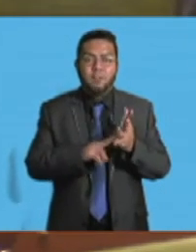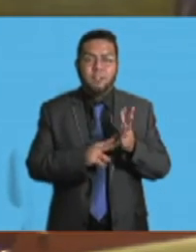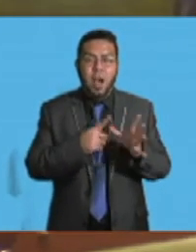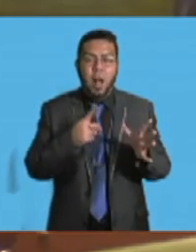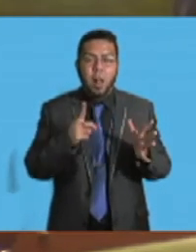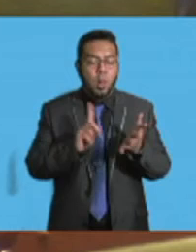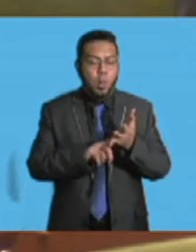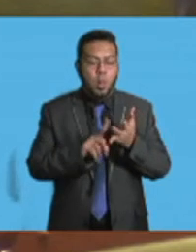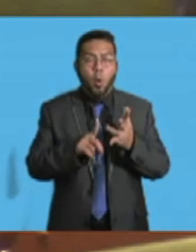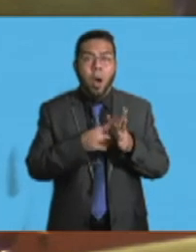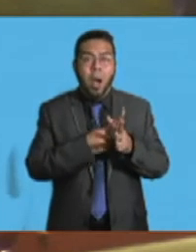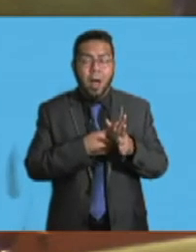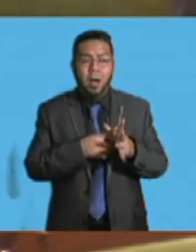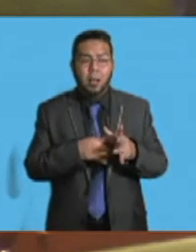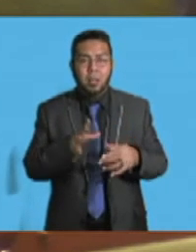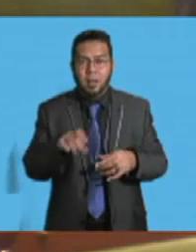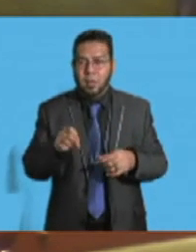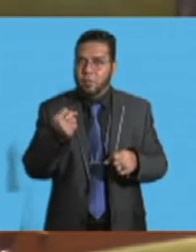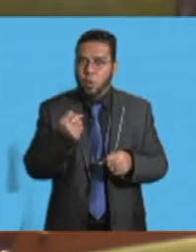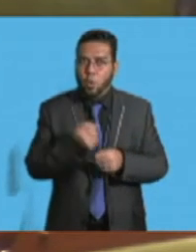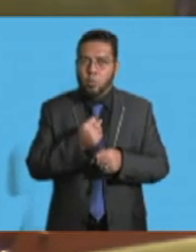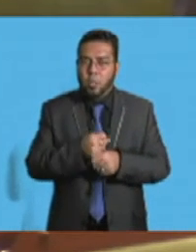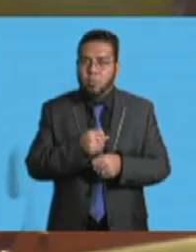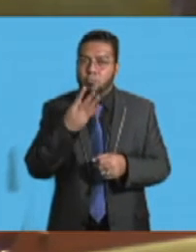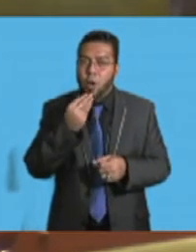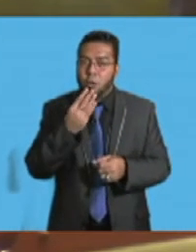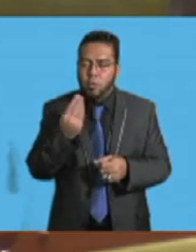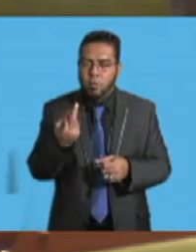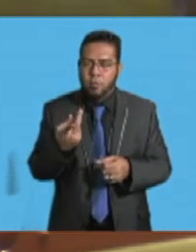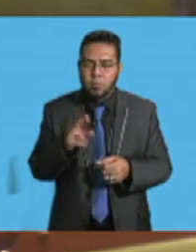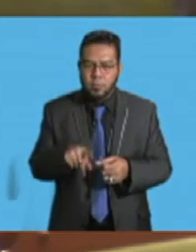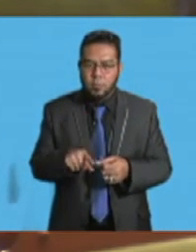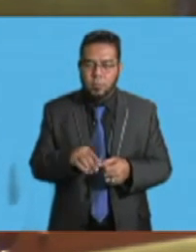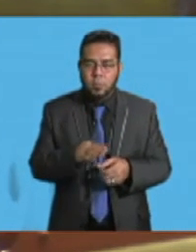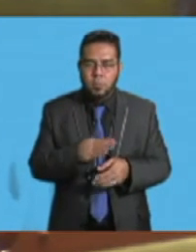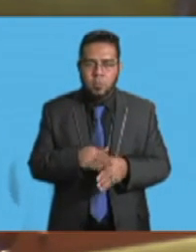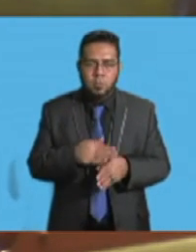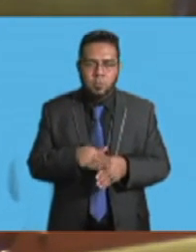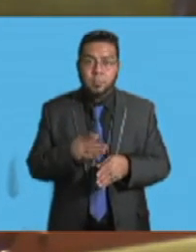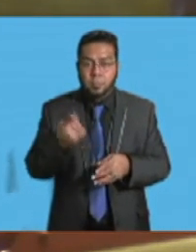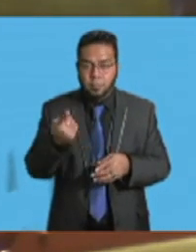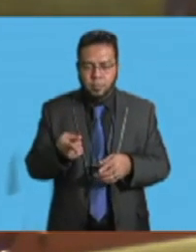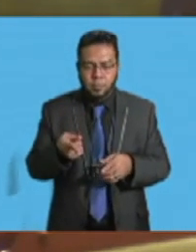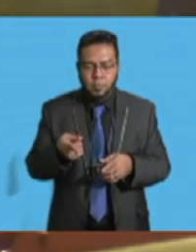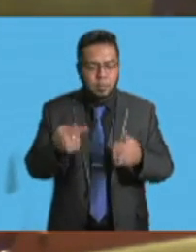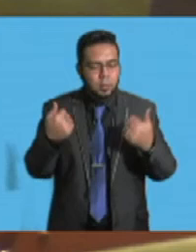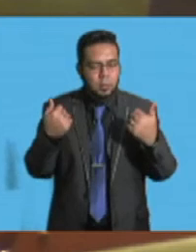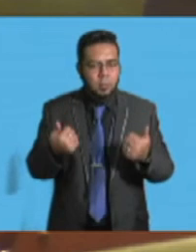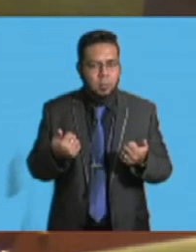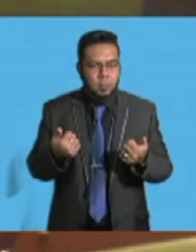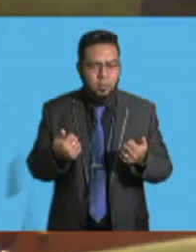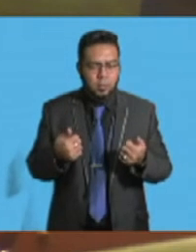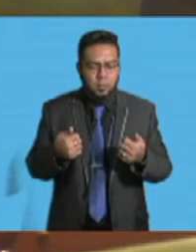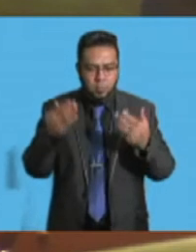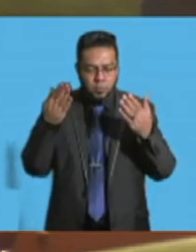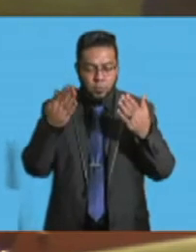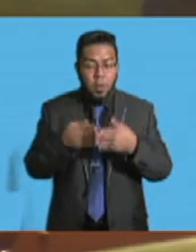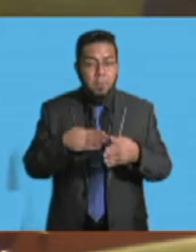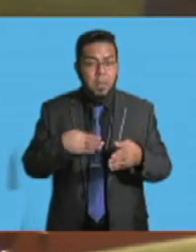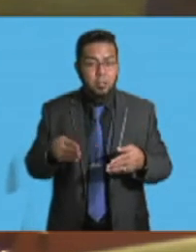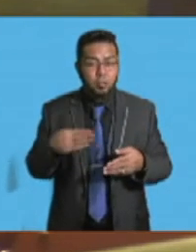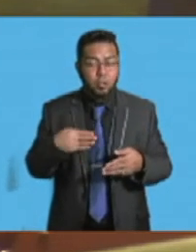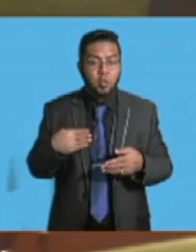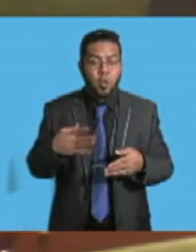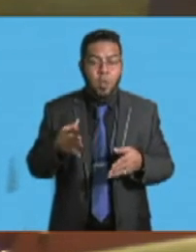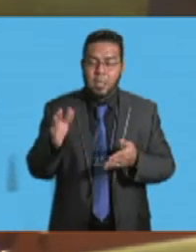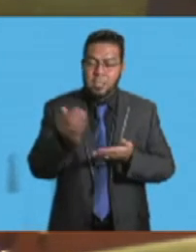Kumala variety, Golden Brown, for cultivation. This initiative is a proactive approach by the Ministry to ensure that we safeguard our